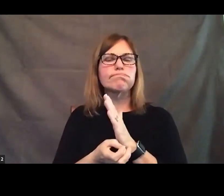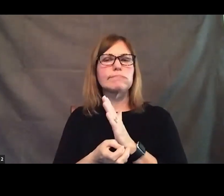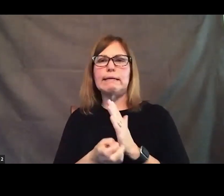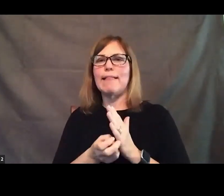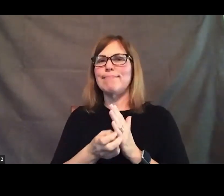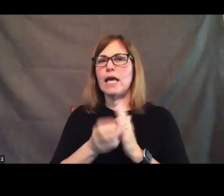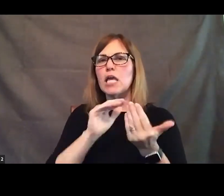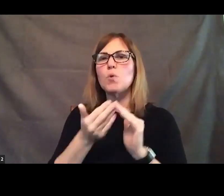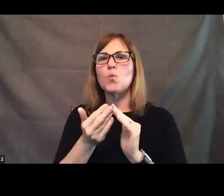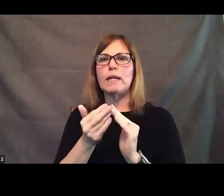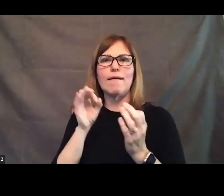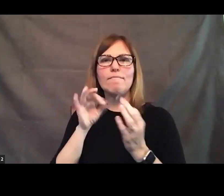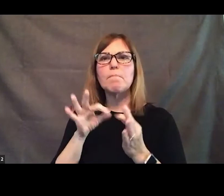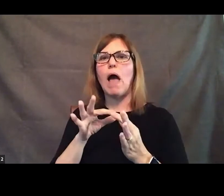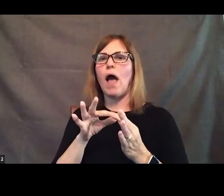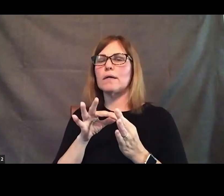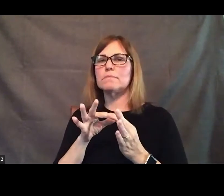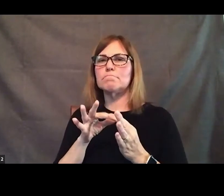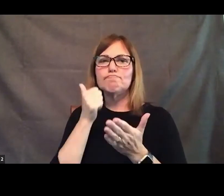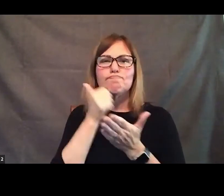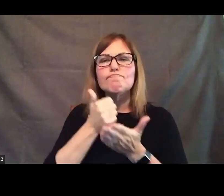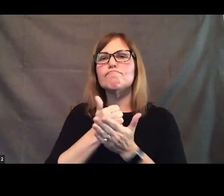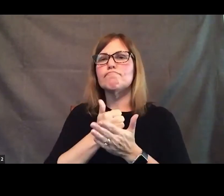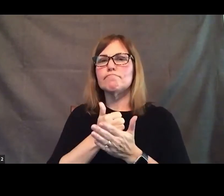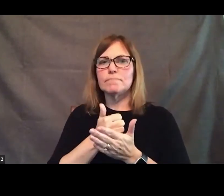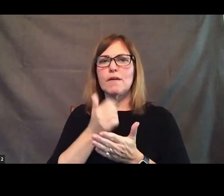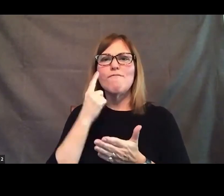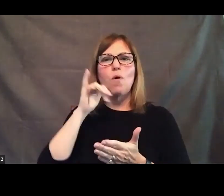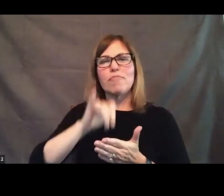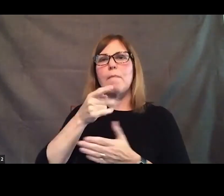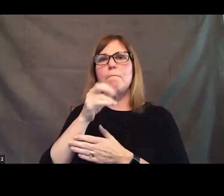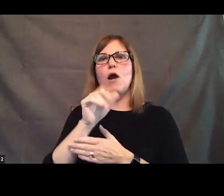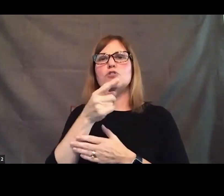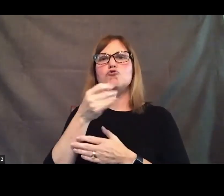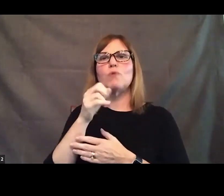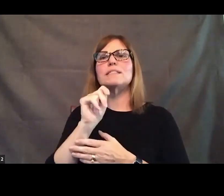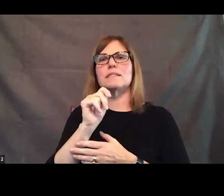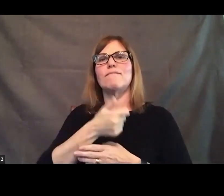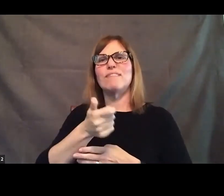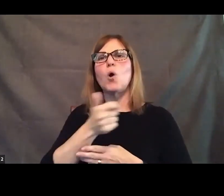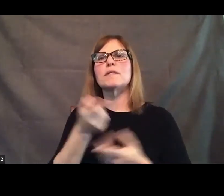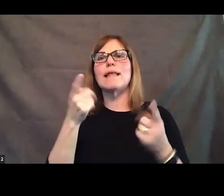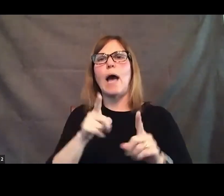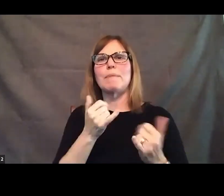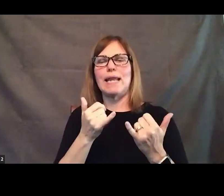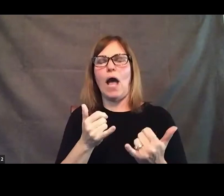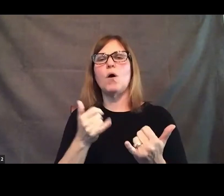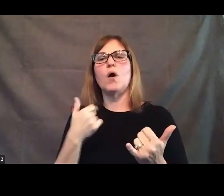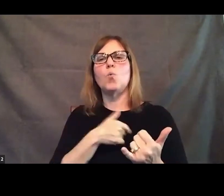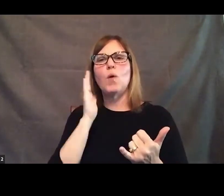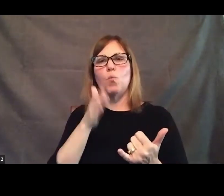input that shaped the network of accessible buses and paratransit vehicles we have today. The panel will then explore